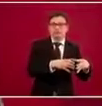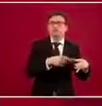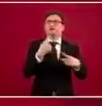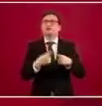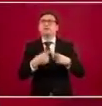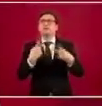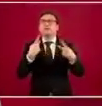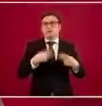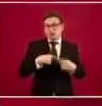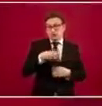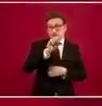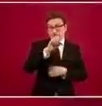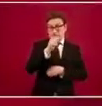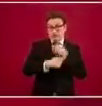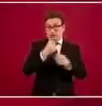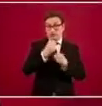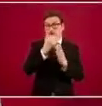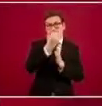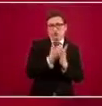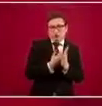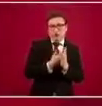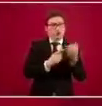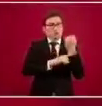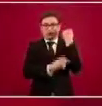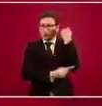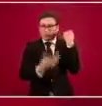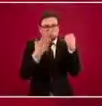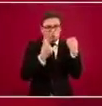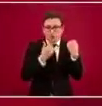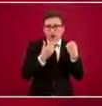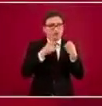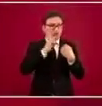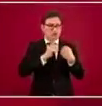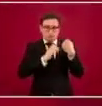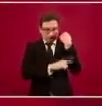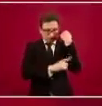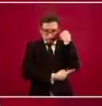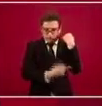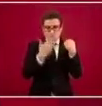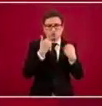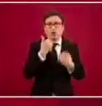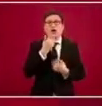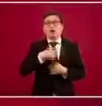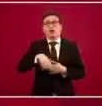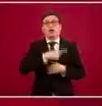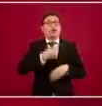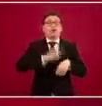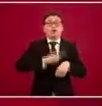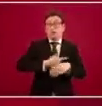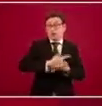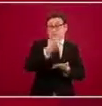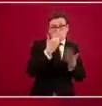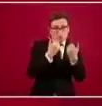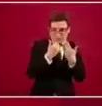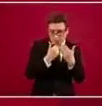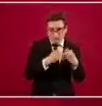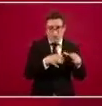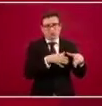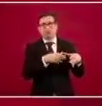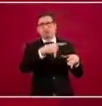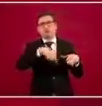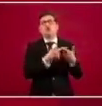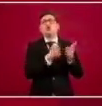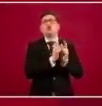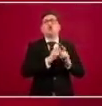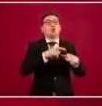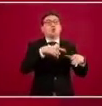have low risk of presenting complications, and these people are under 60 years old, they do not have any